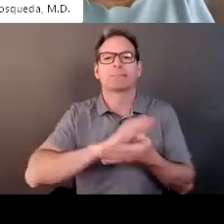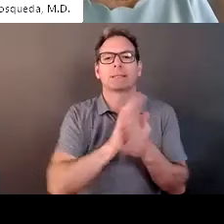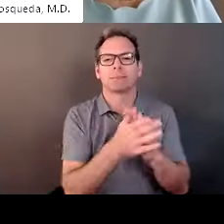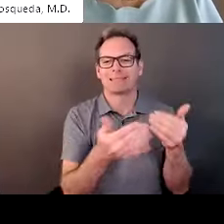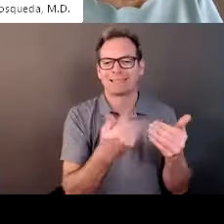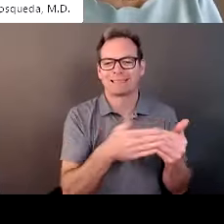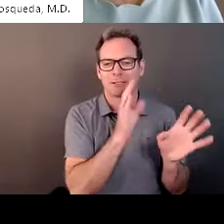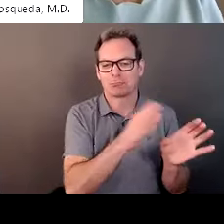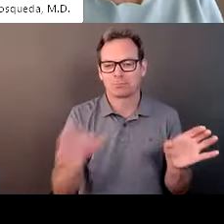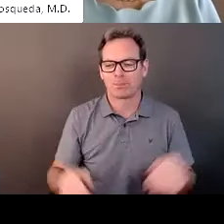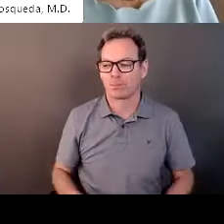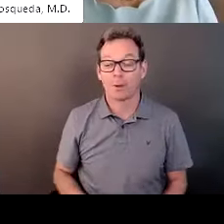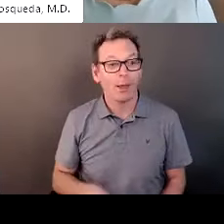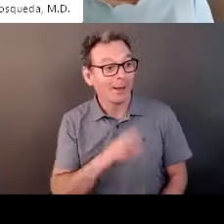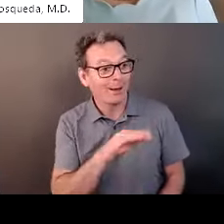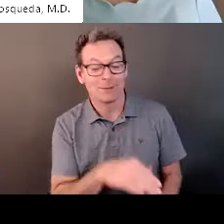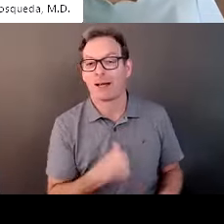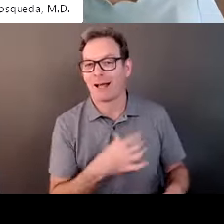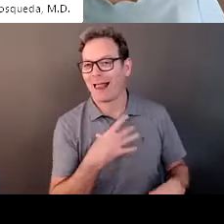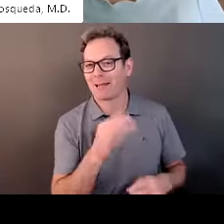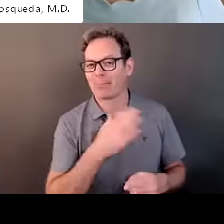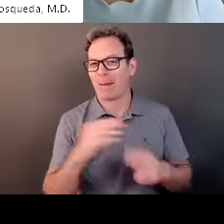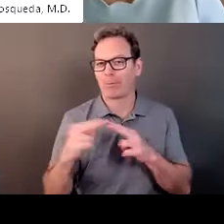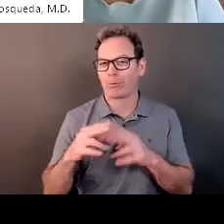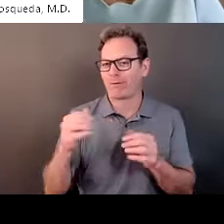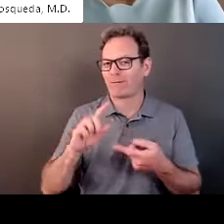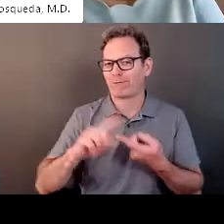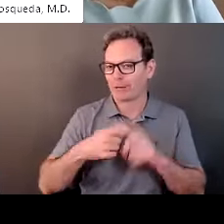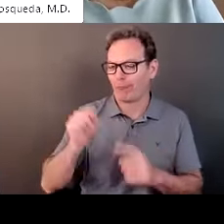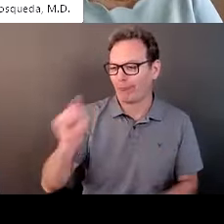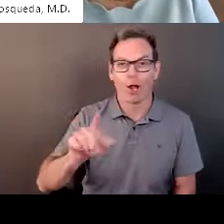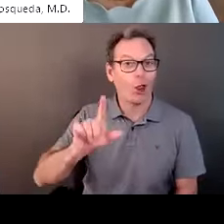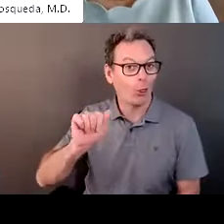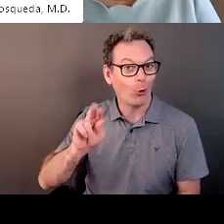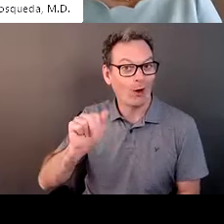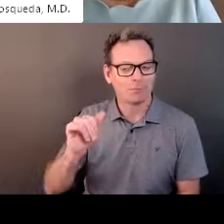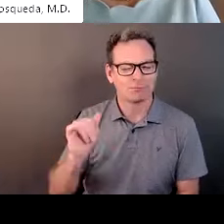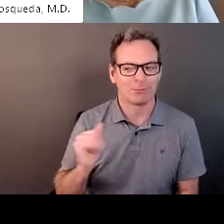with a good name, her first name is Laura, if there's any questions or comments that we need